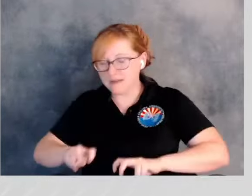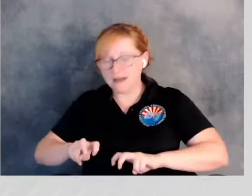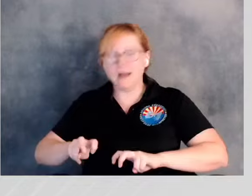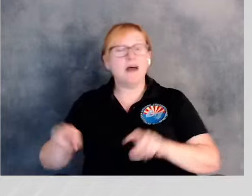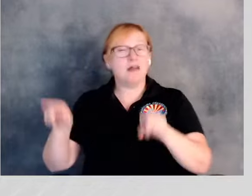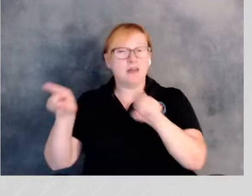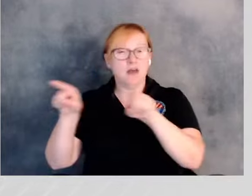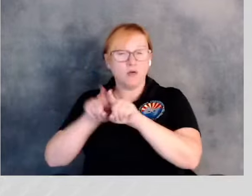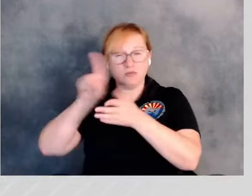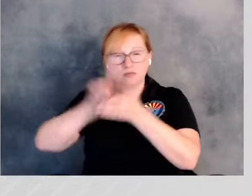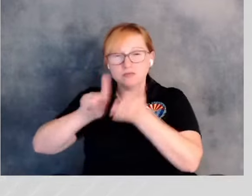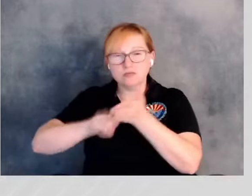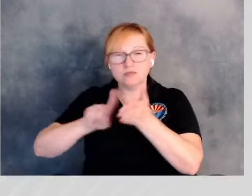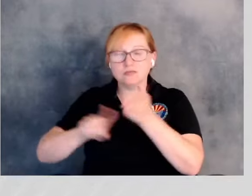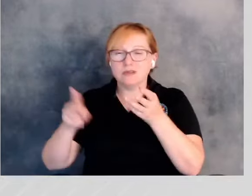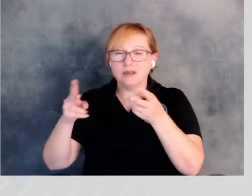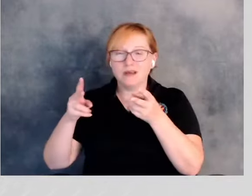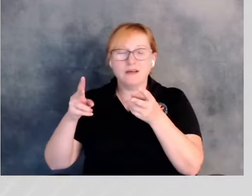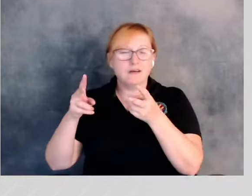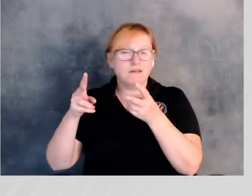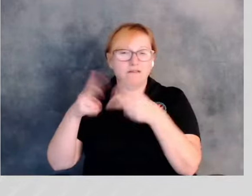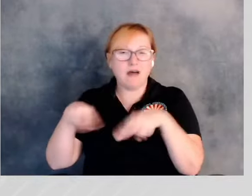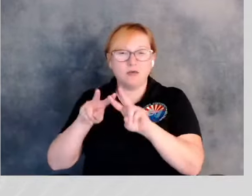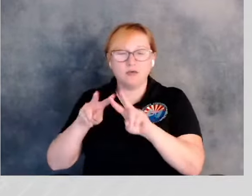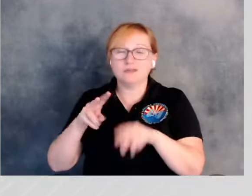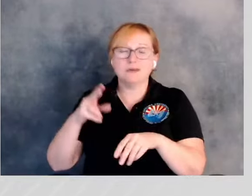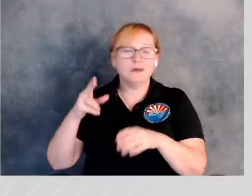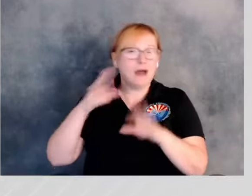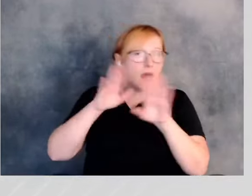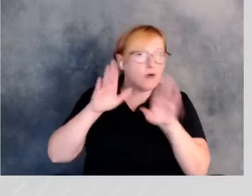values at risk, houses, high schools,